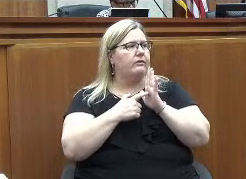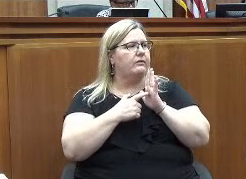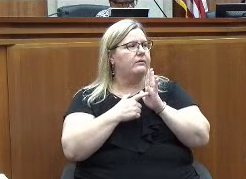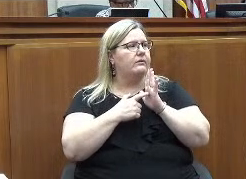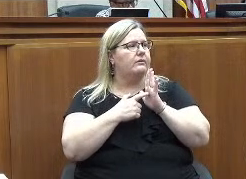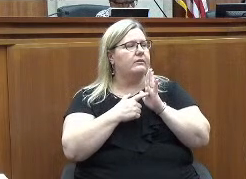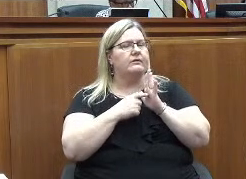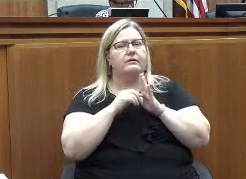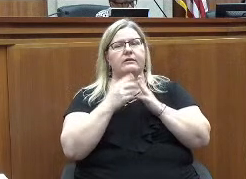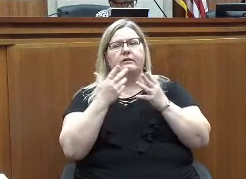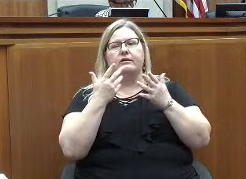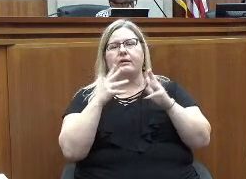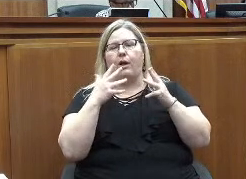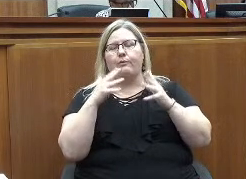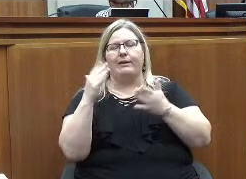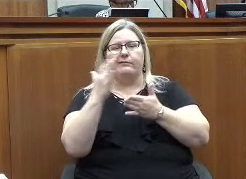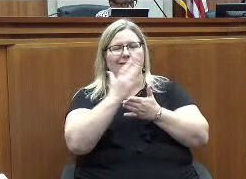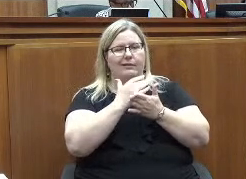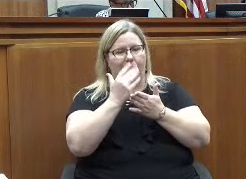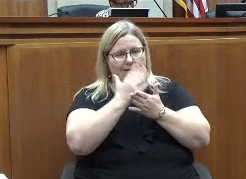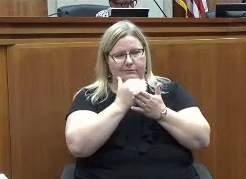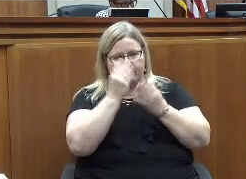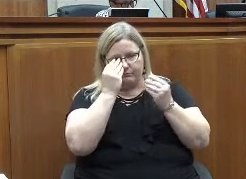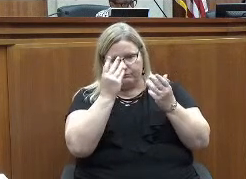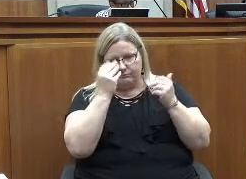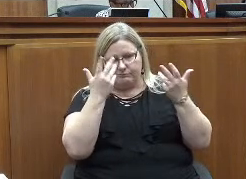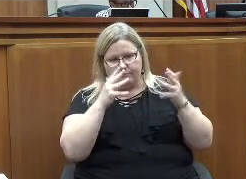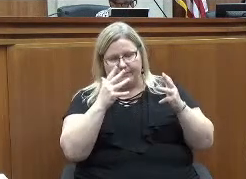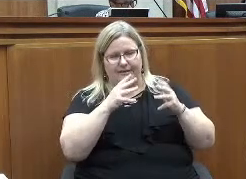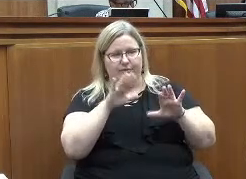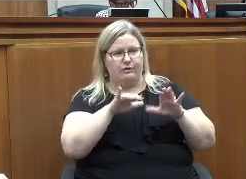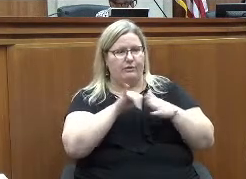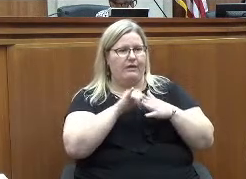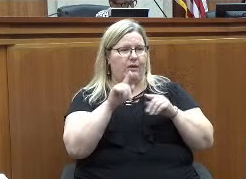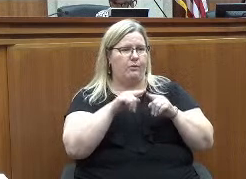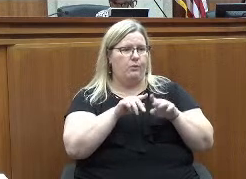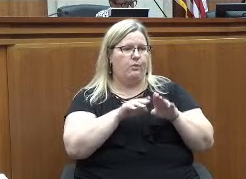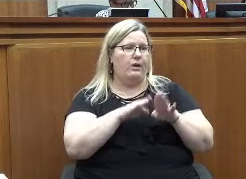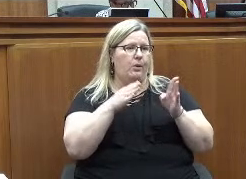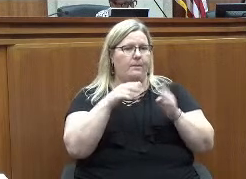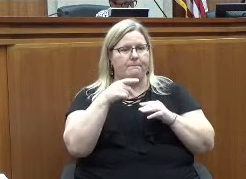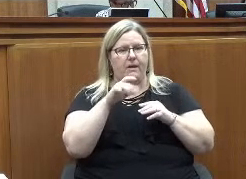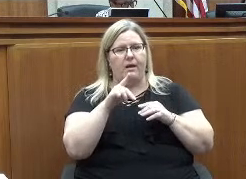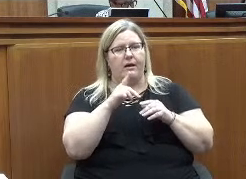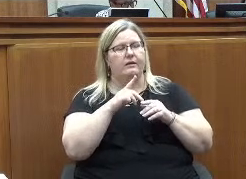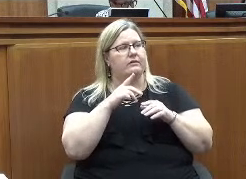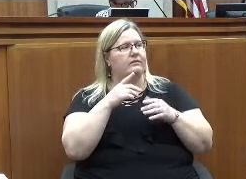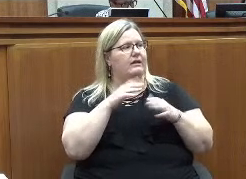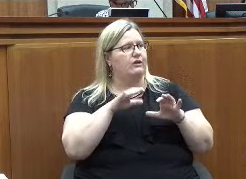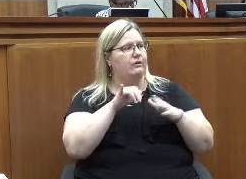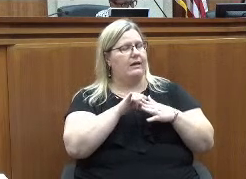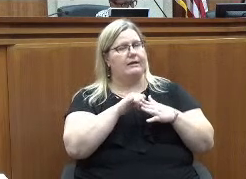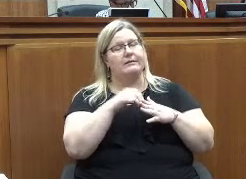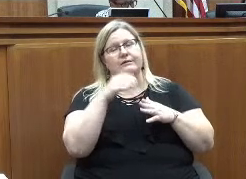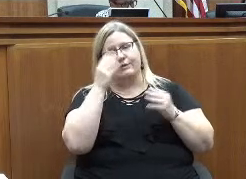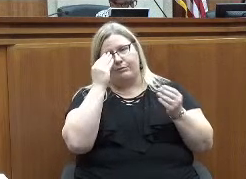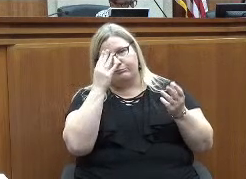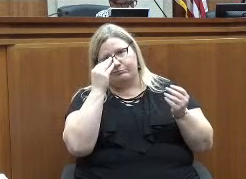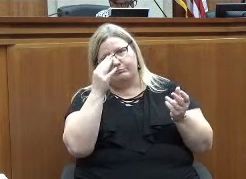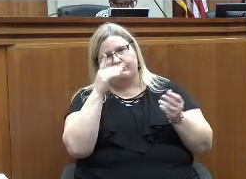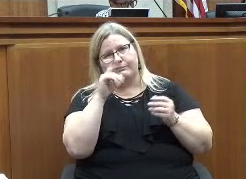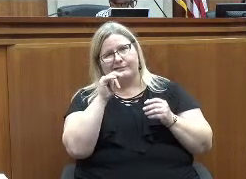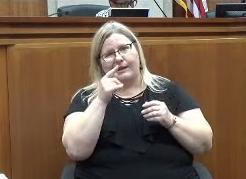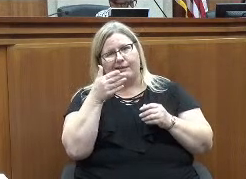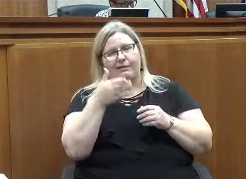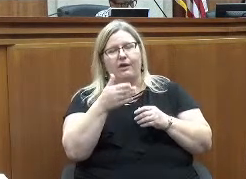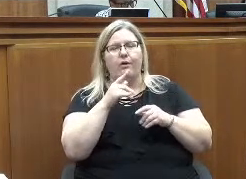already collect all of that data, and we do that every time we open a pod, and they've been going through that. So that data is all there. There didn't have to